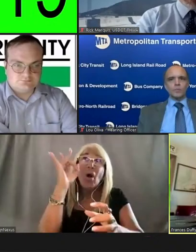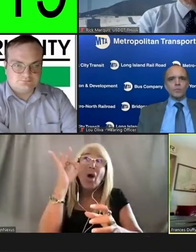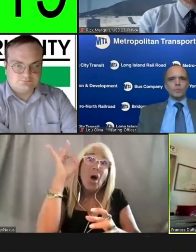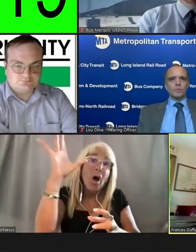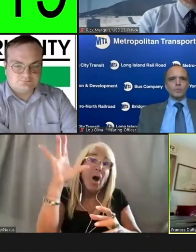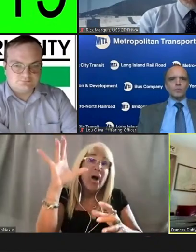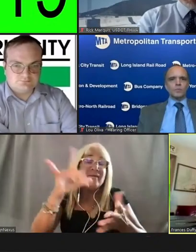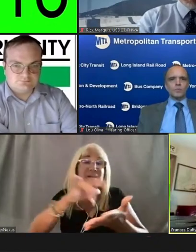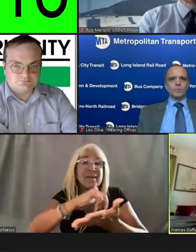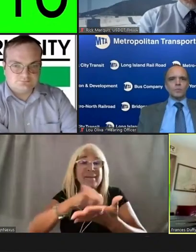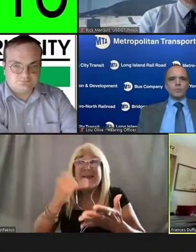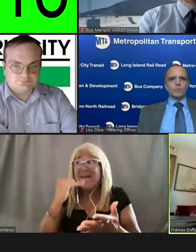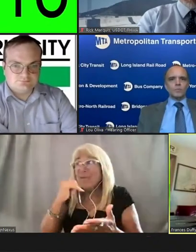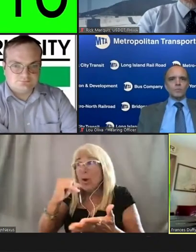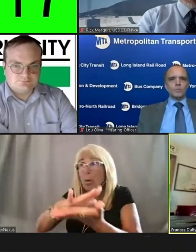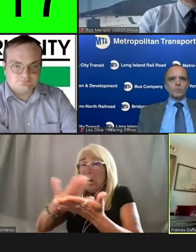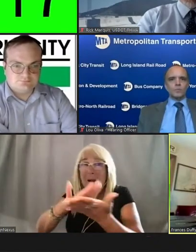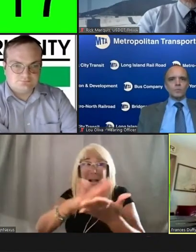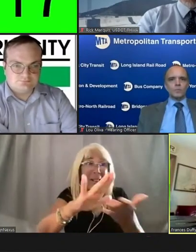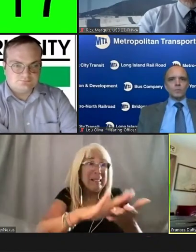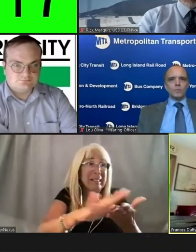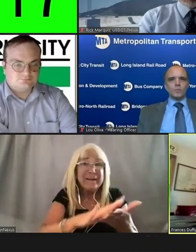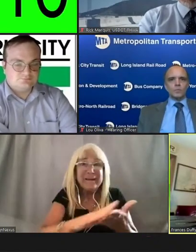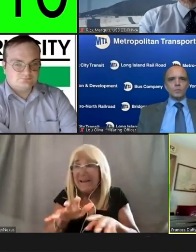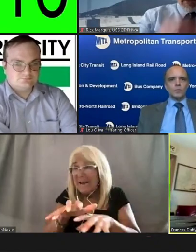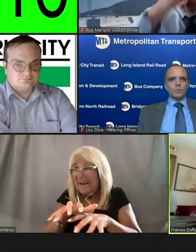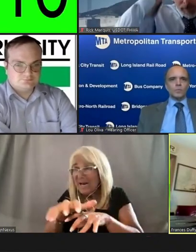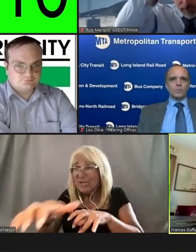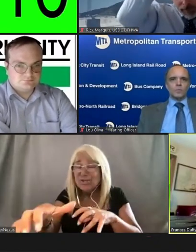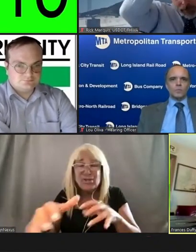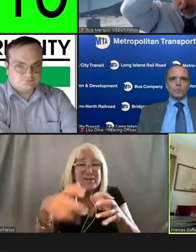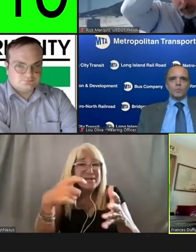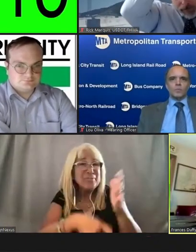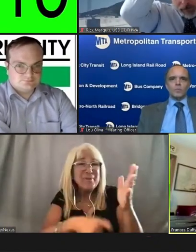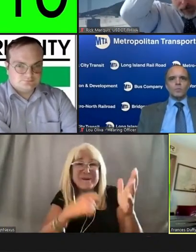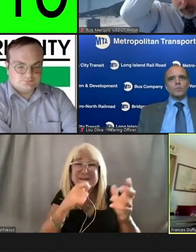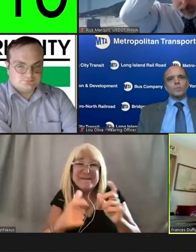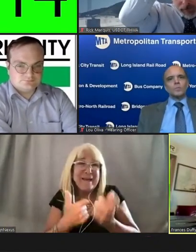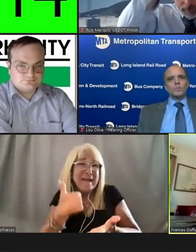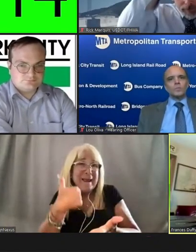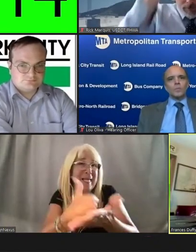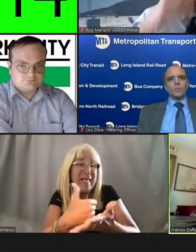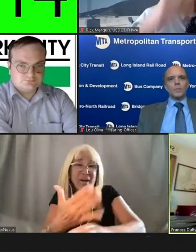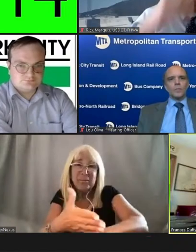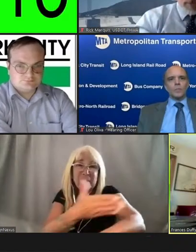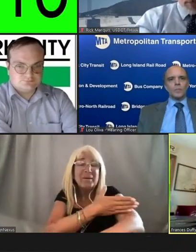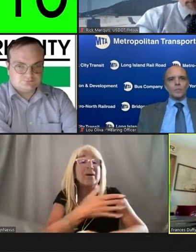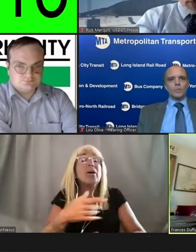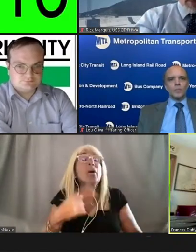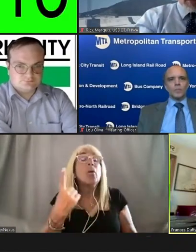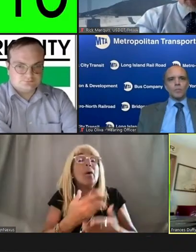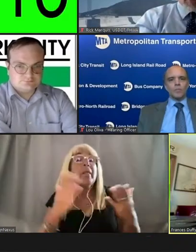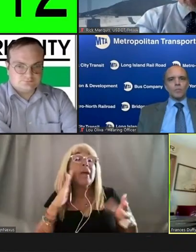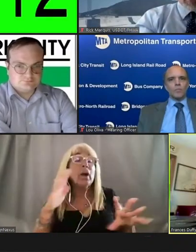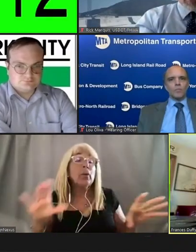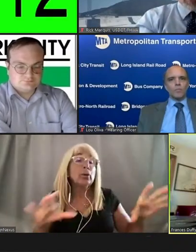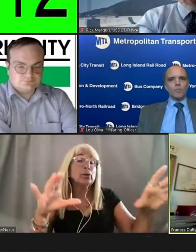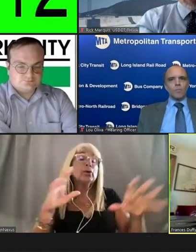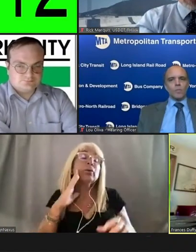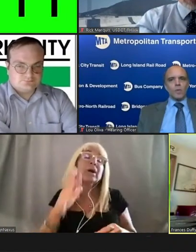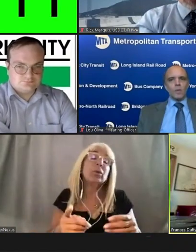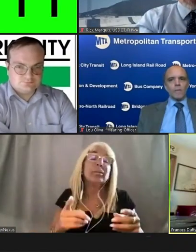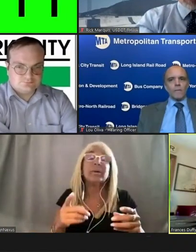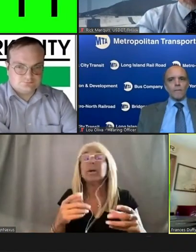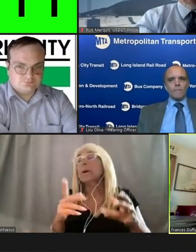unless it gets cleaned up congestion pricing is not going to make a difference the only thing congestion pricing is going to do is it's going to price people